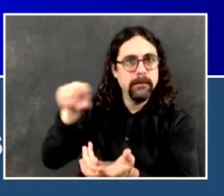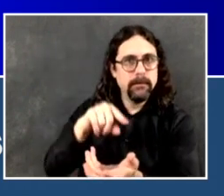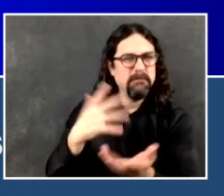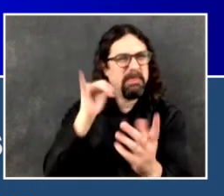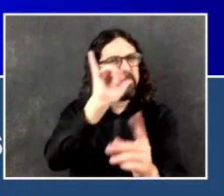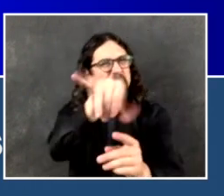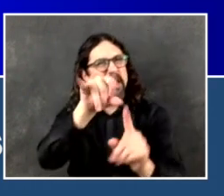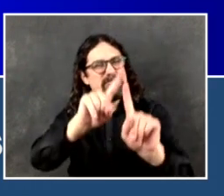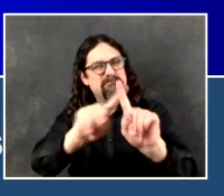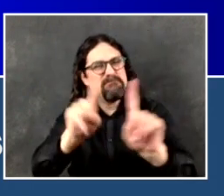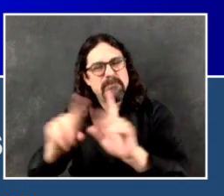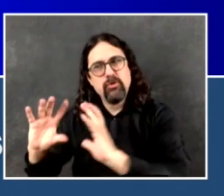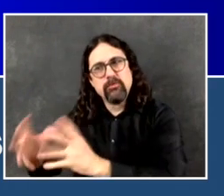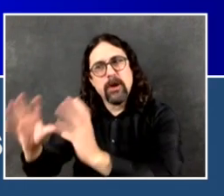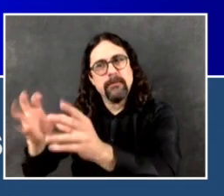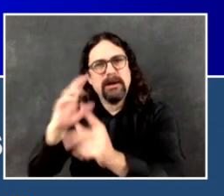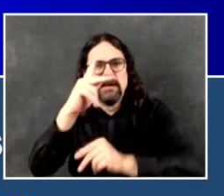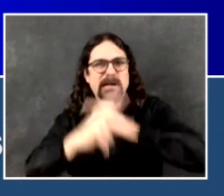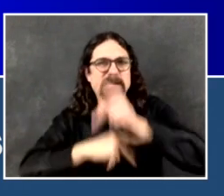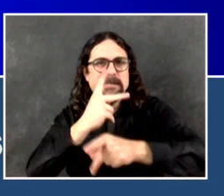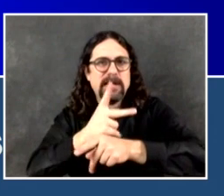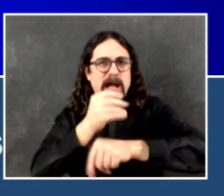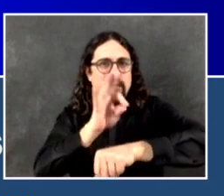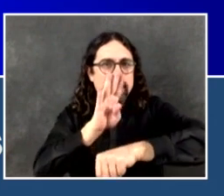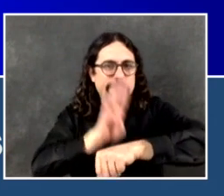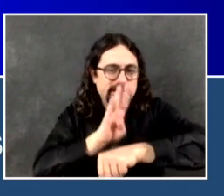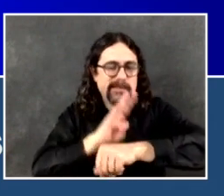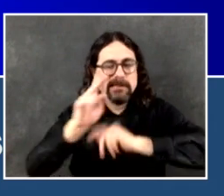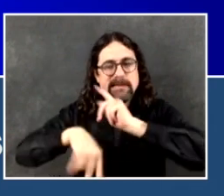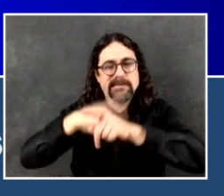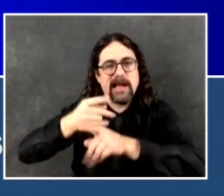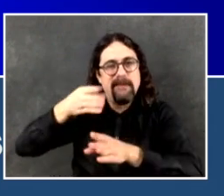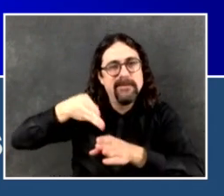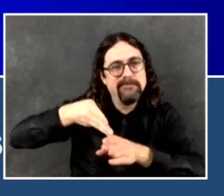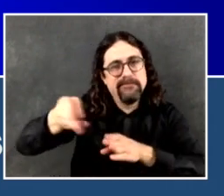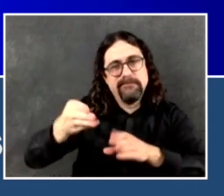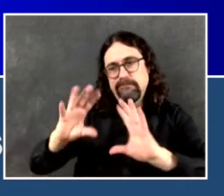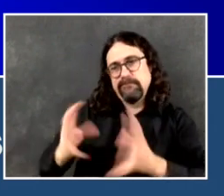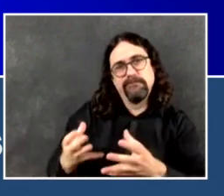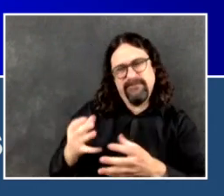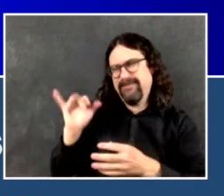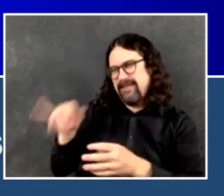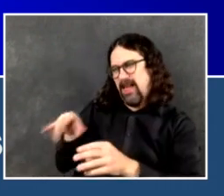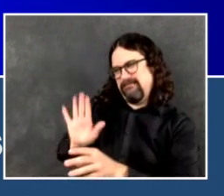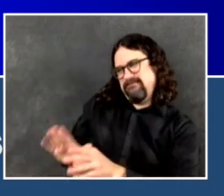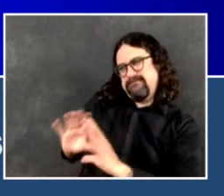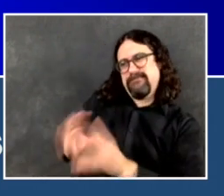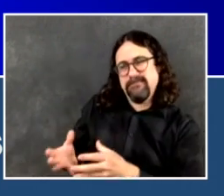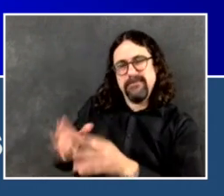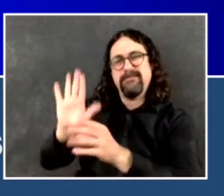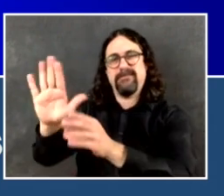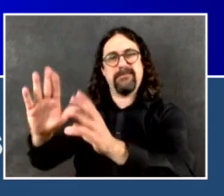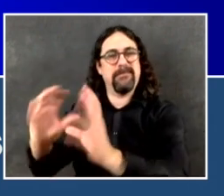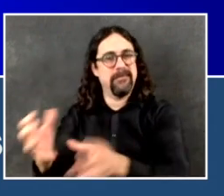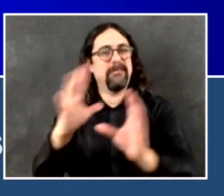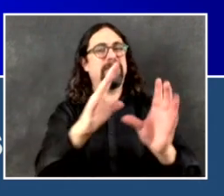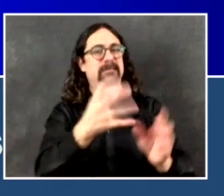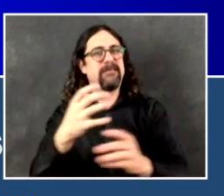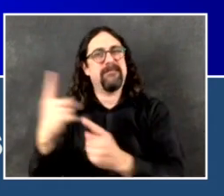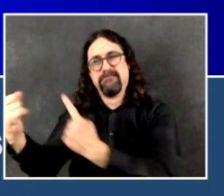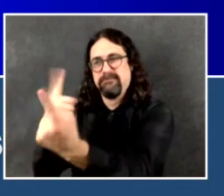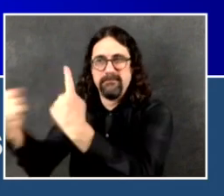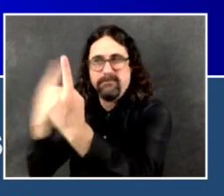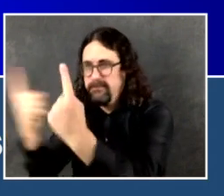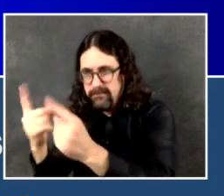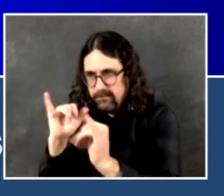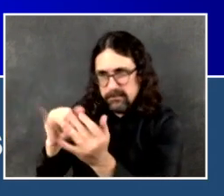for the future, because we don't know what the future brings. And it's a crucial part of our city to begin with. arts, culture, tourism, which we're so proud of, such